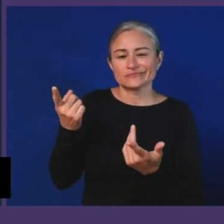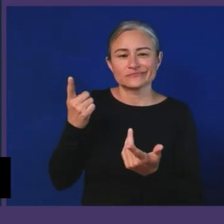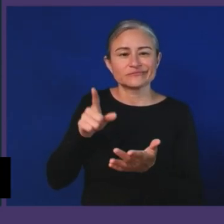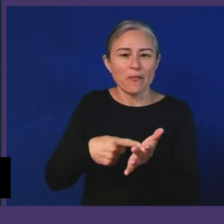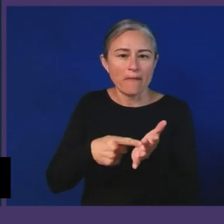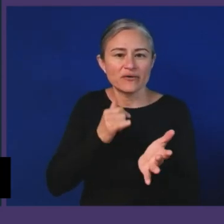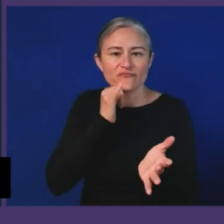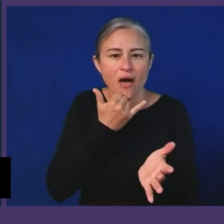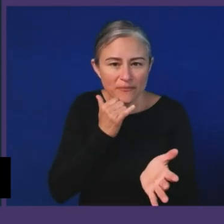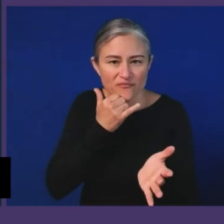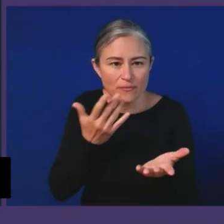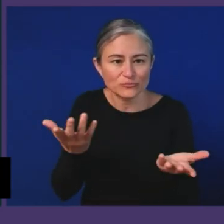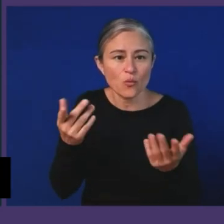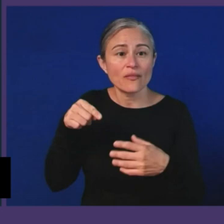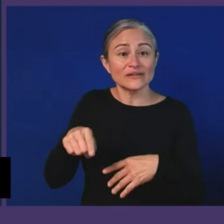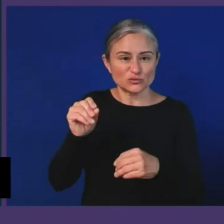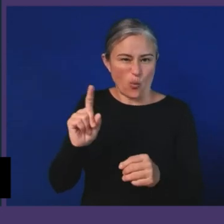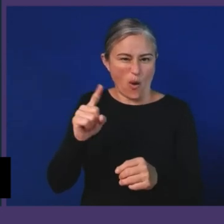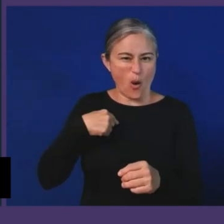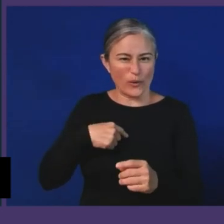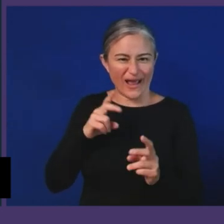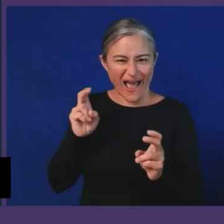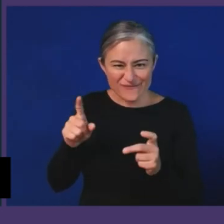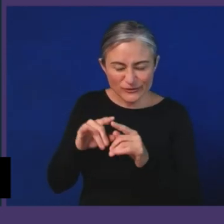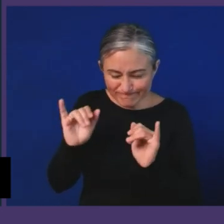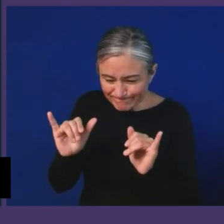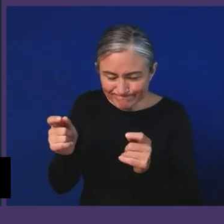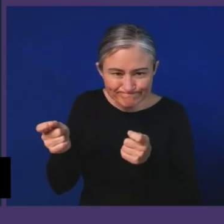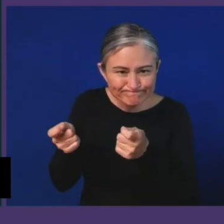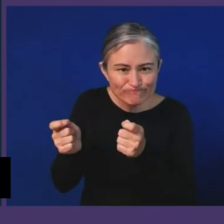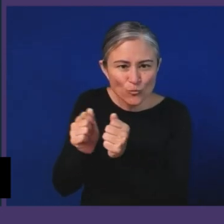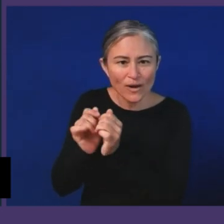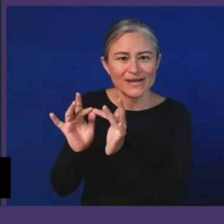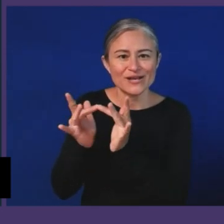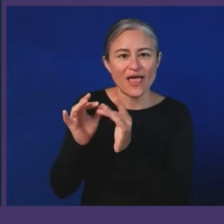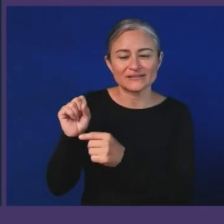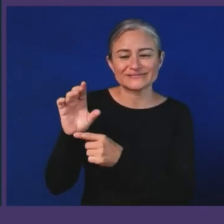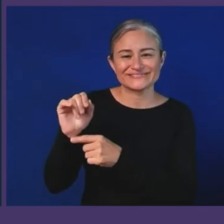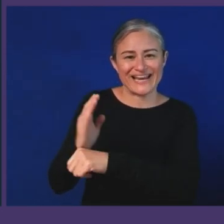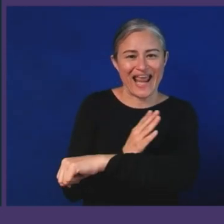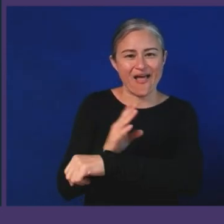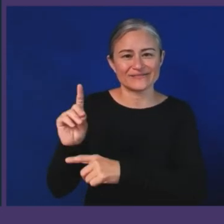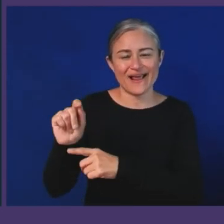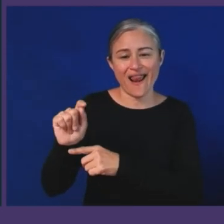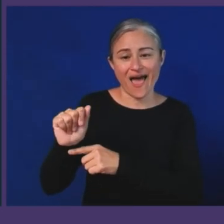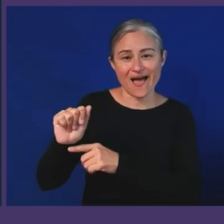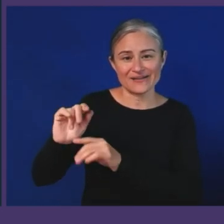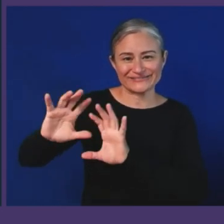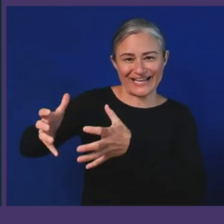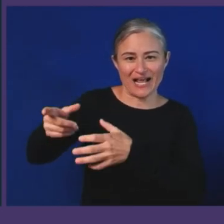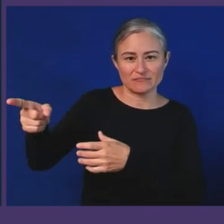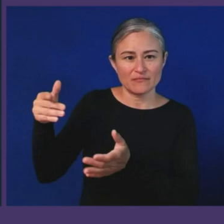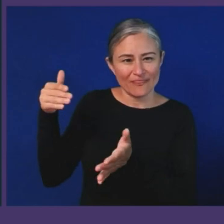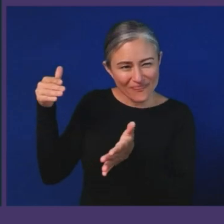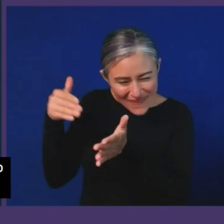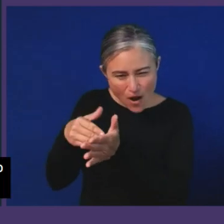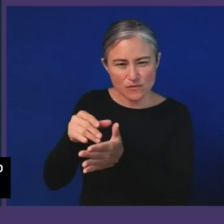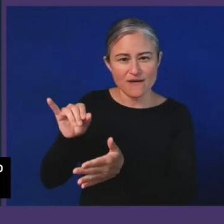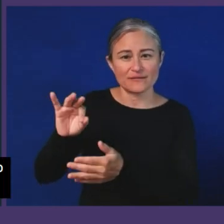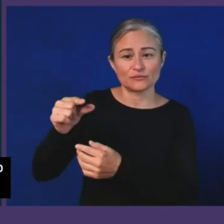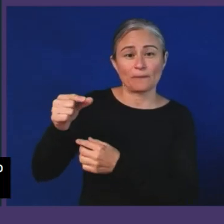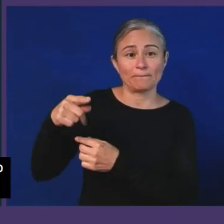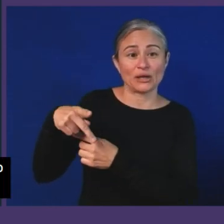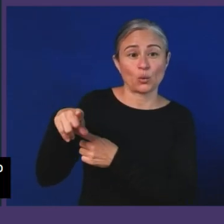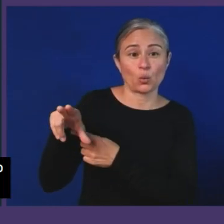with internet-scale data sets with thousands of GPUs in the supercomputer and also months of training, potentially. The other